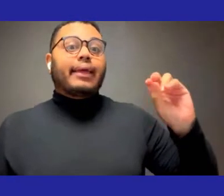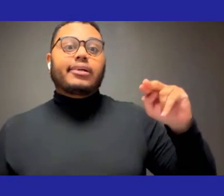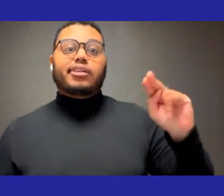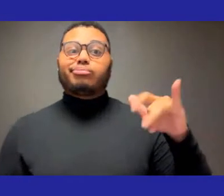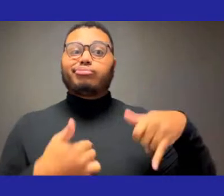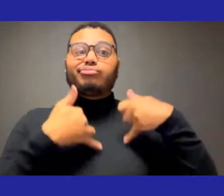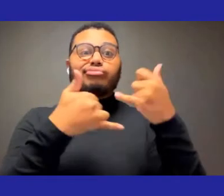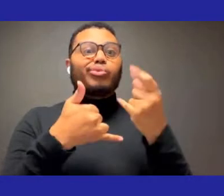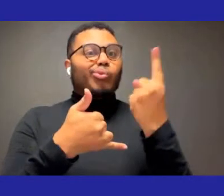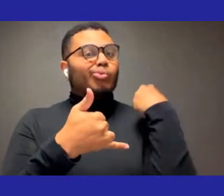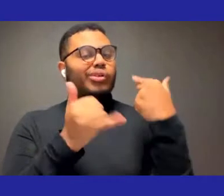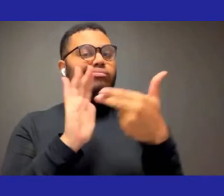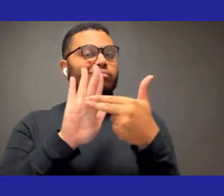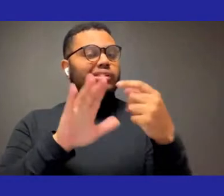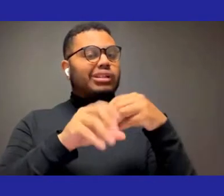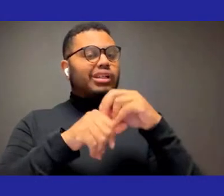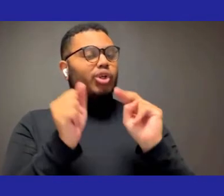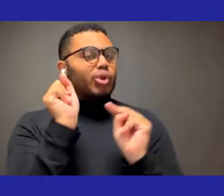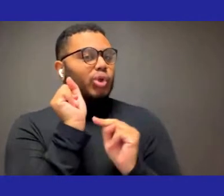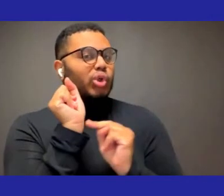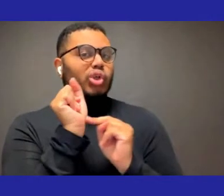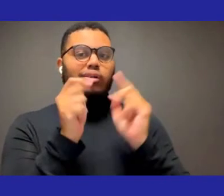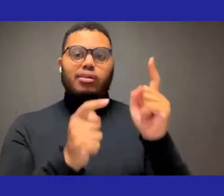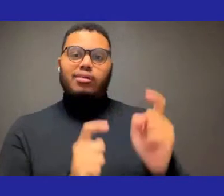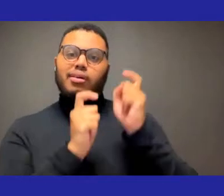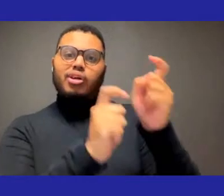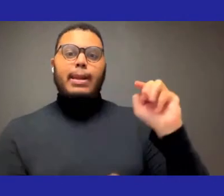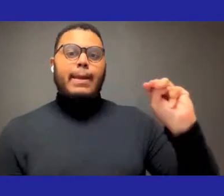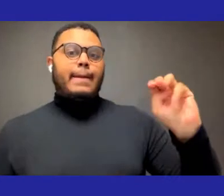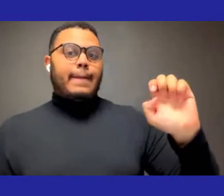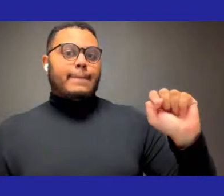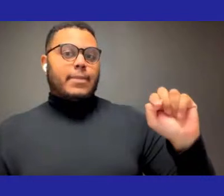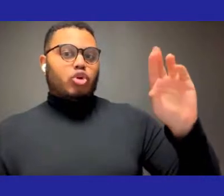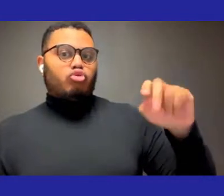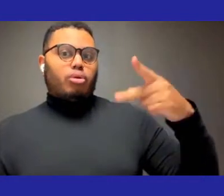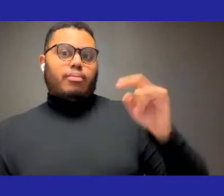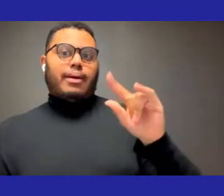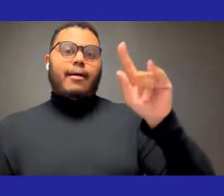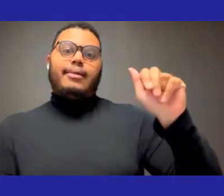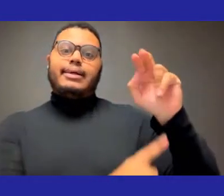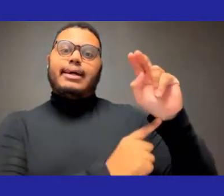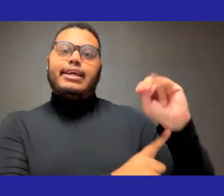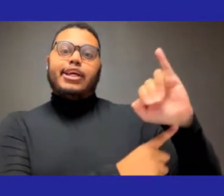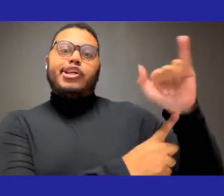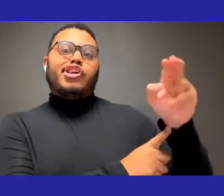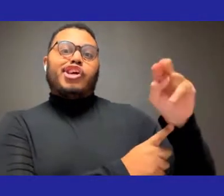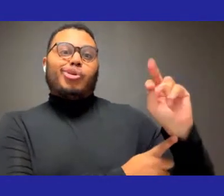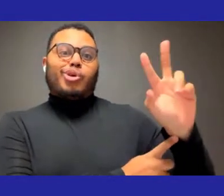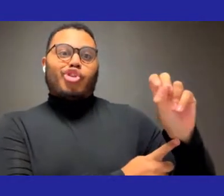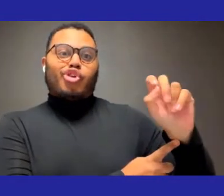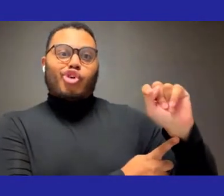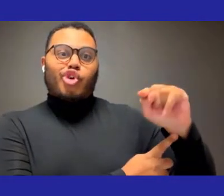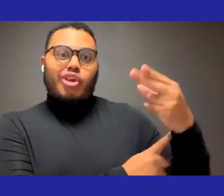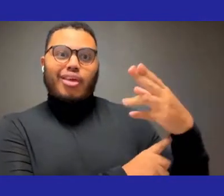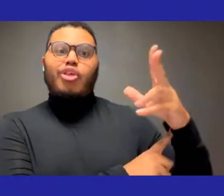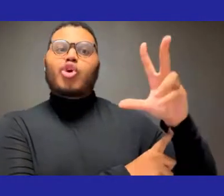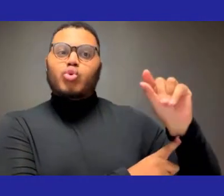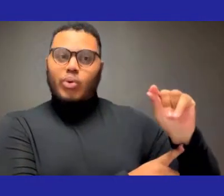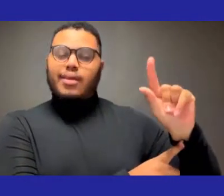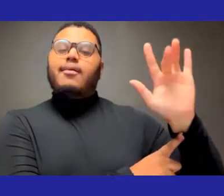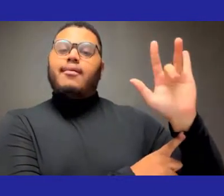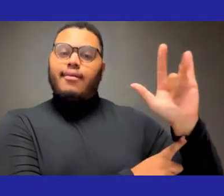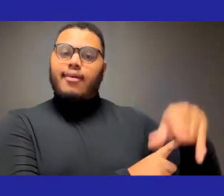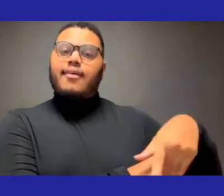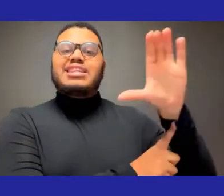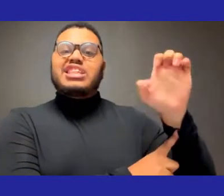designations within nursing, was awarded to Metropolitan on January 30th, 2025. We had over 100 people in attendance. CEO Julian John